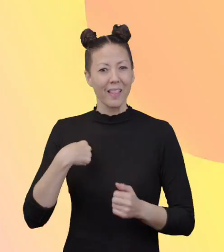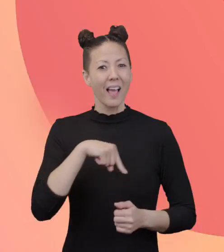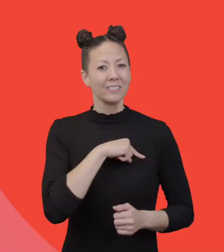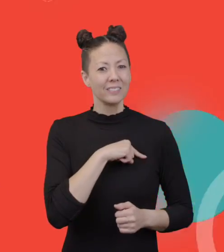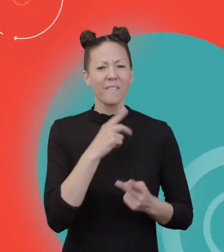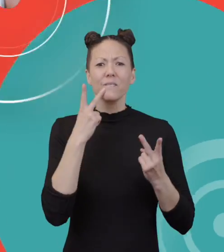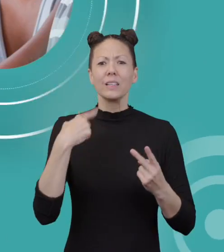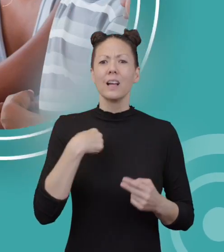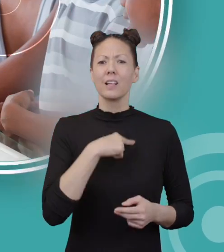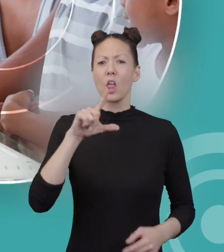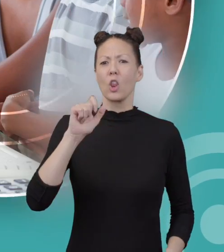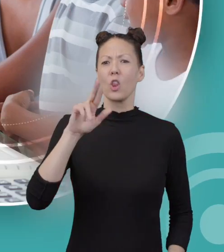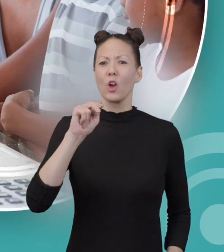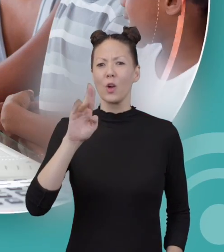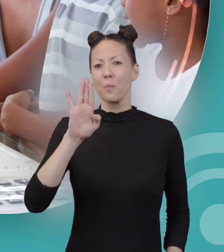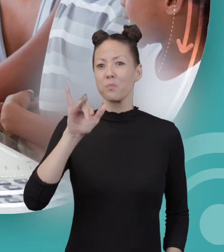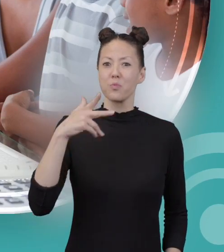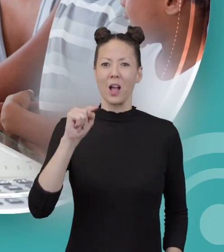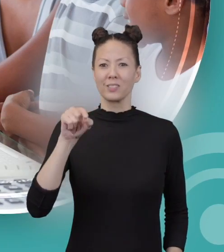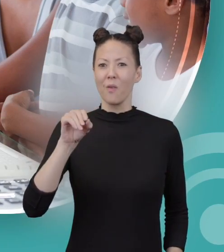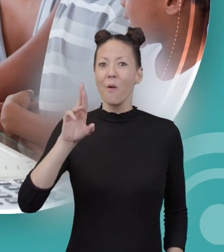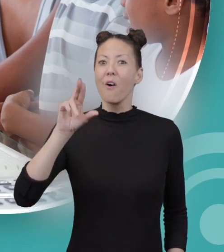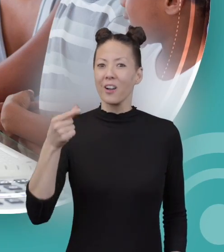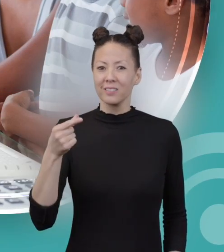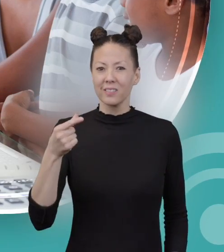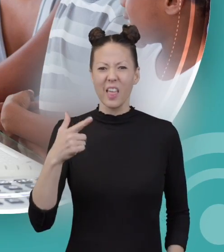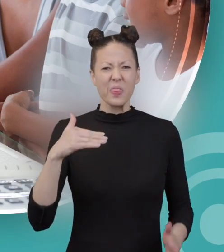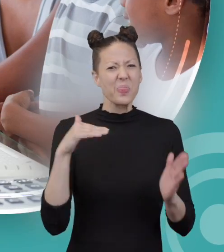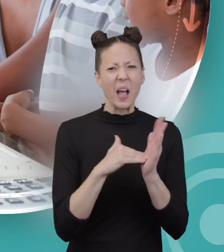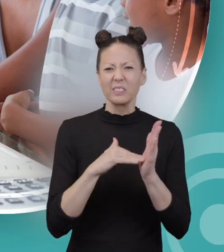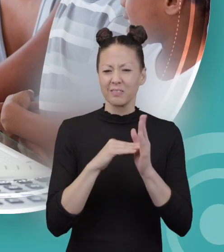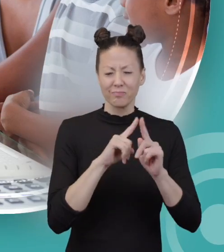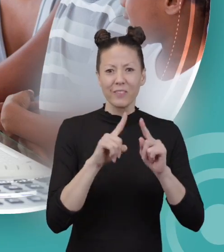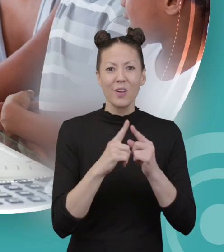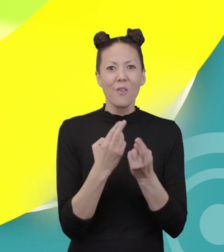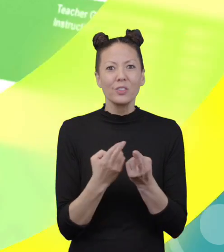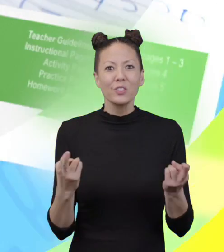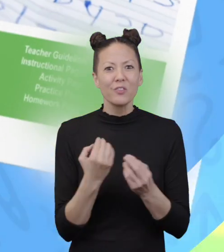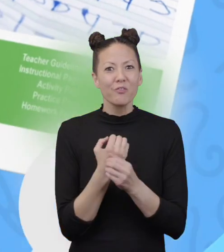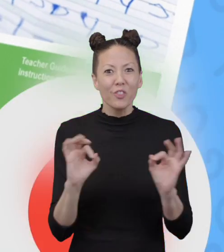Visit us at learnbright.org for thousands of free